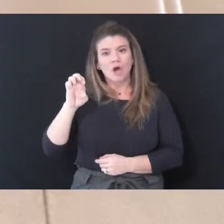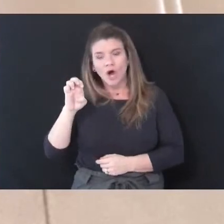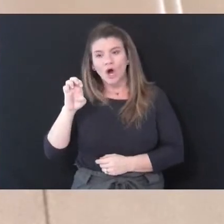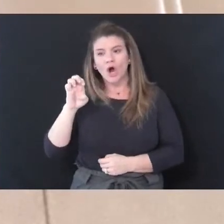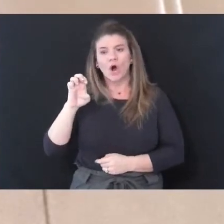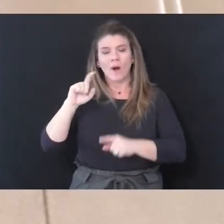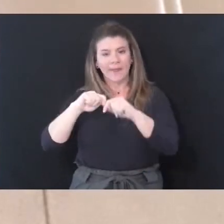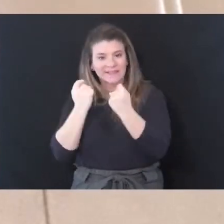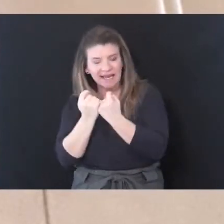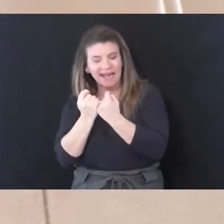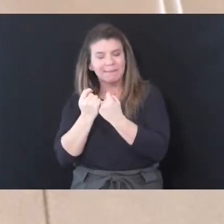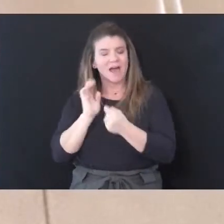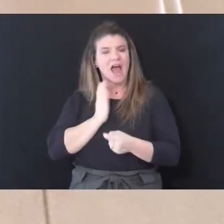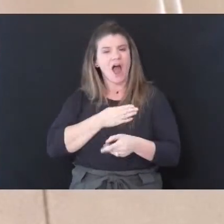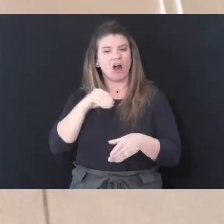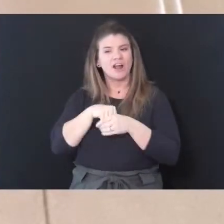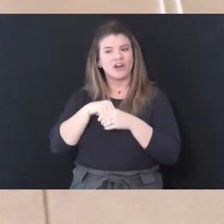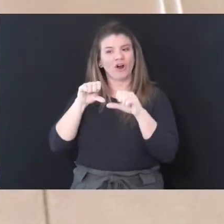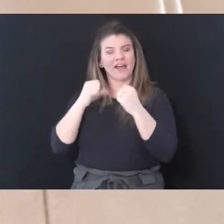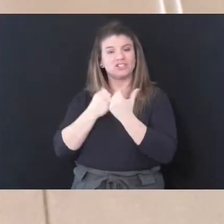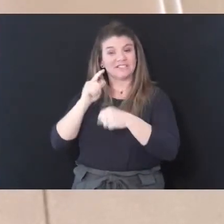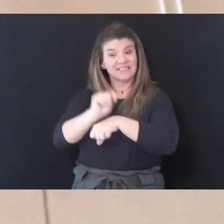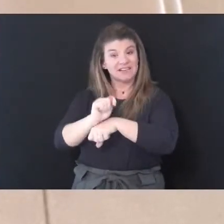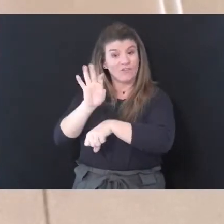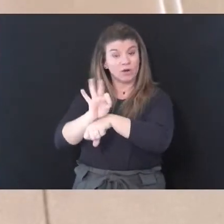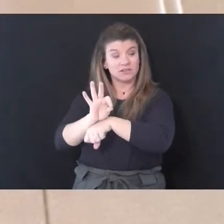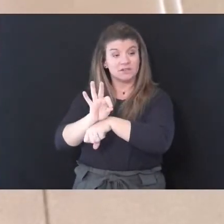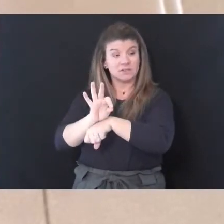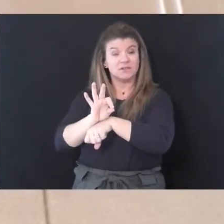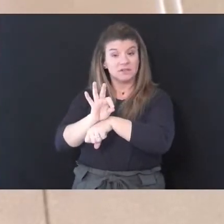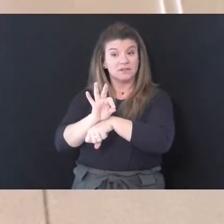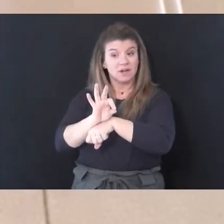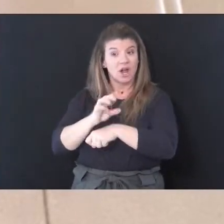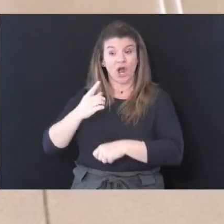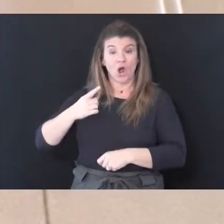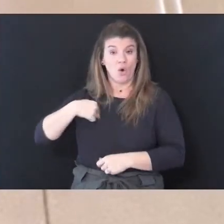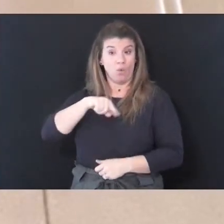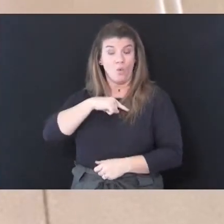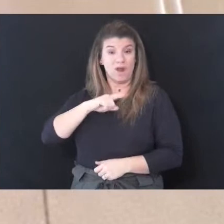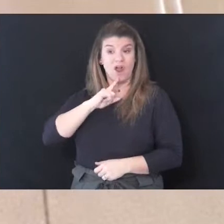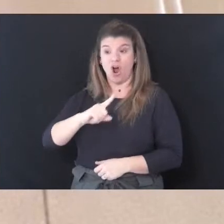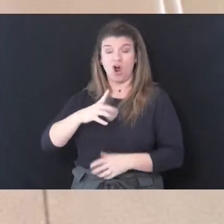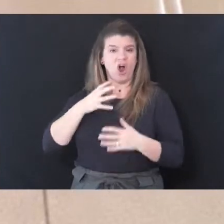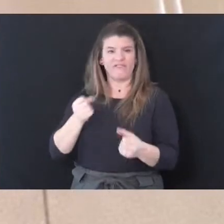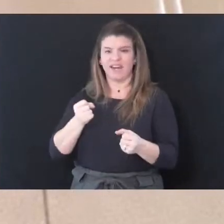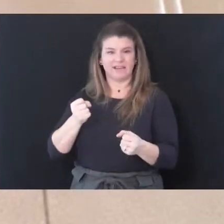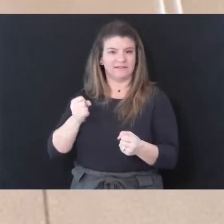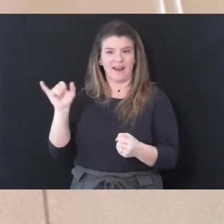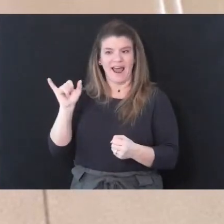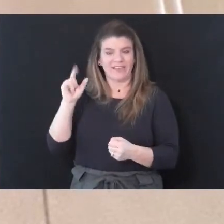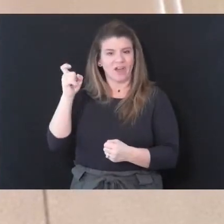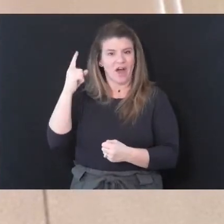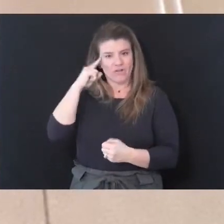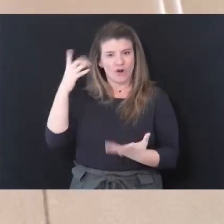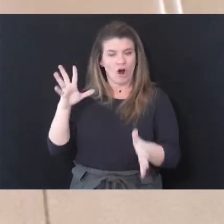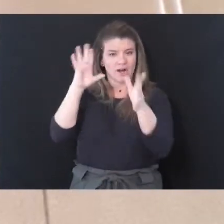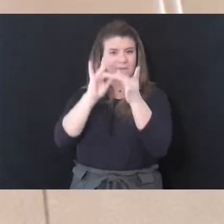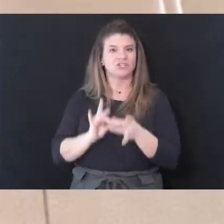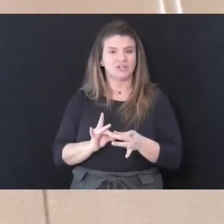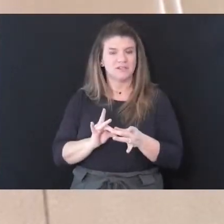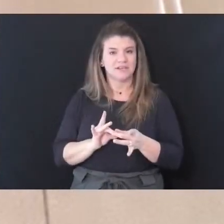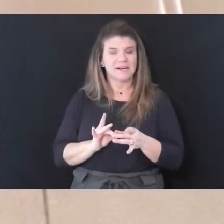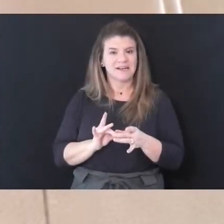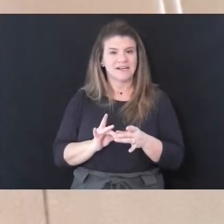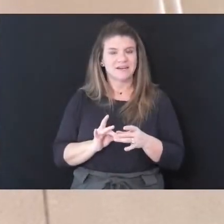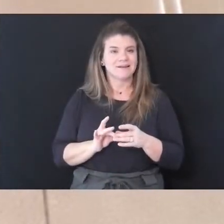the Interagency Task Force, again, we are confident, as the governor pointed out earlier,